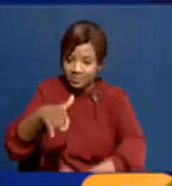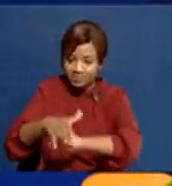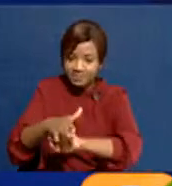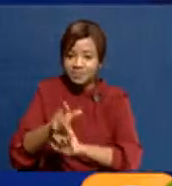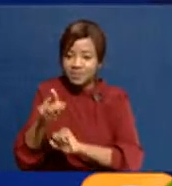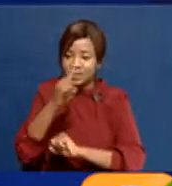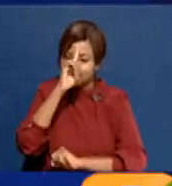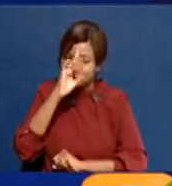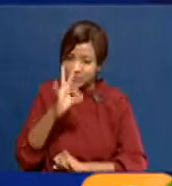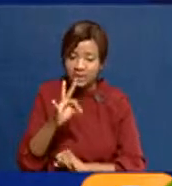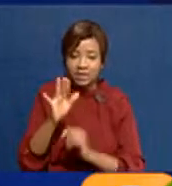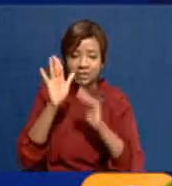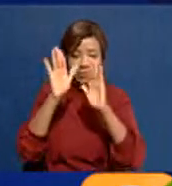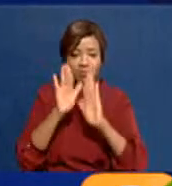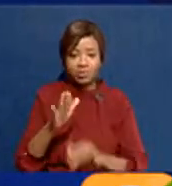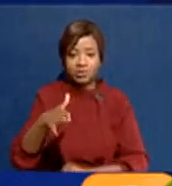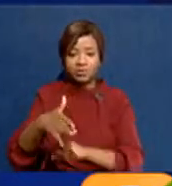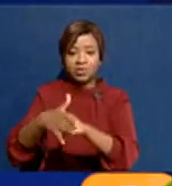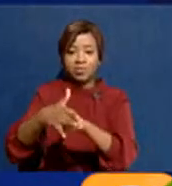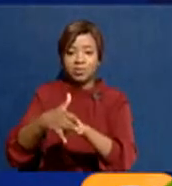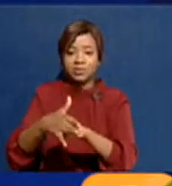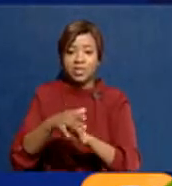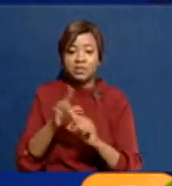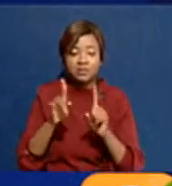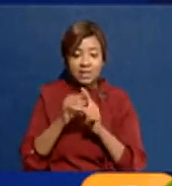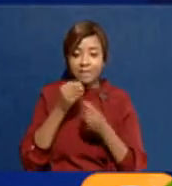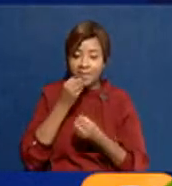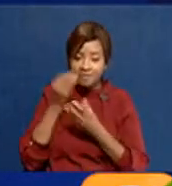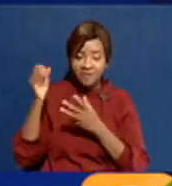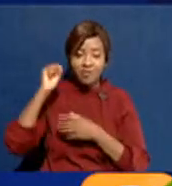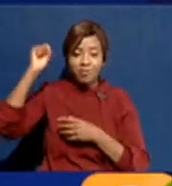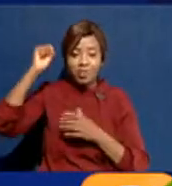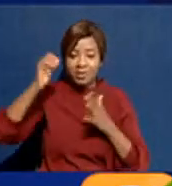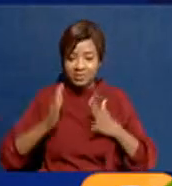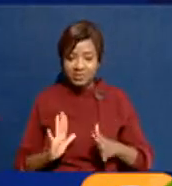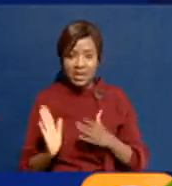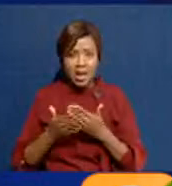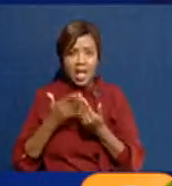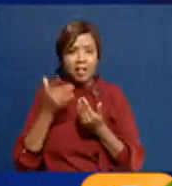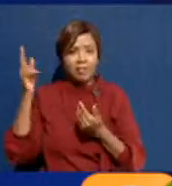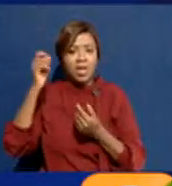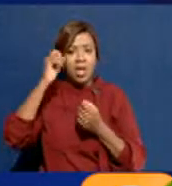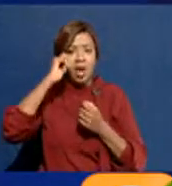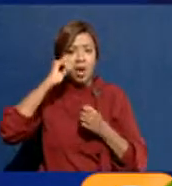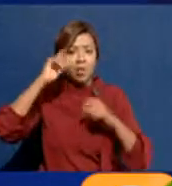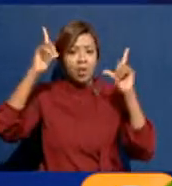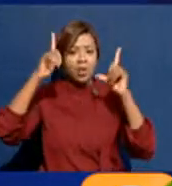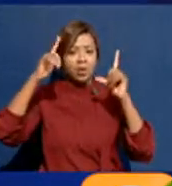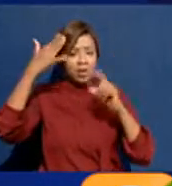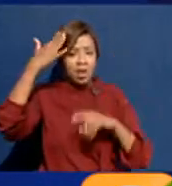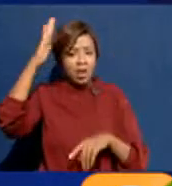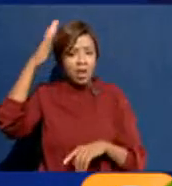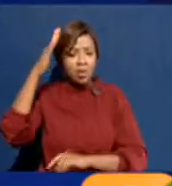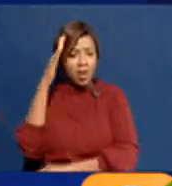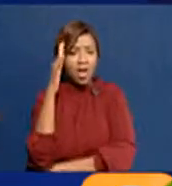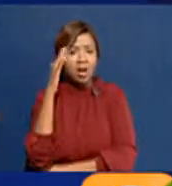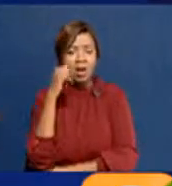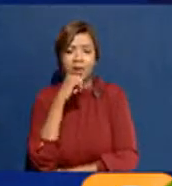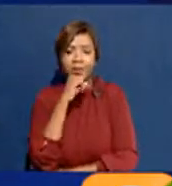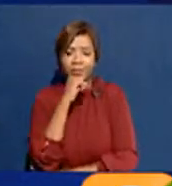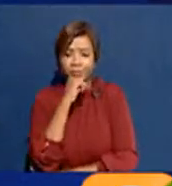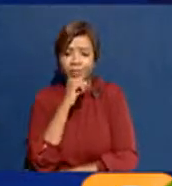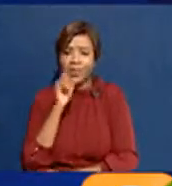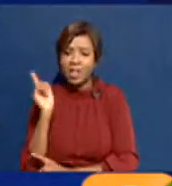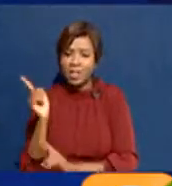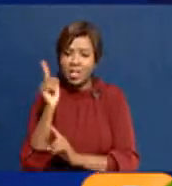discussions with the political, political realm, as it were, such that all these things are, there has to be an ecosystem